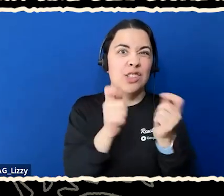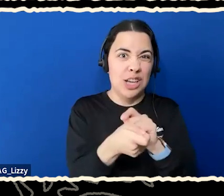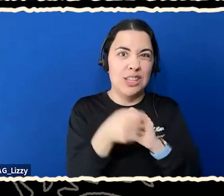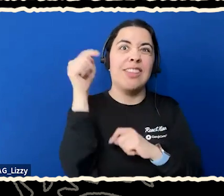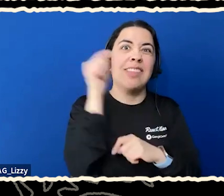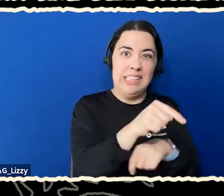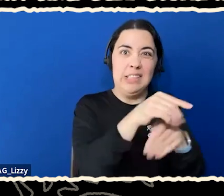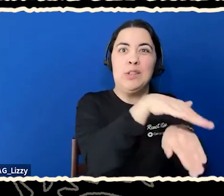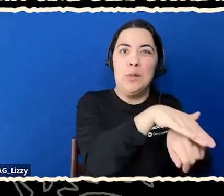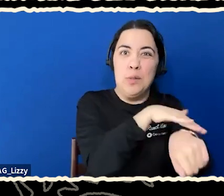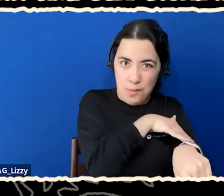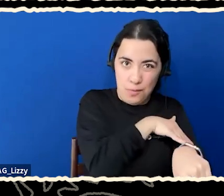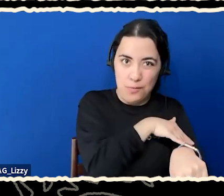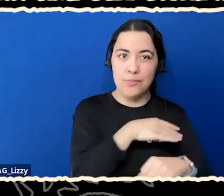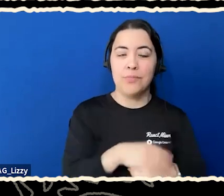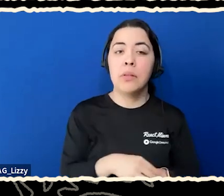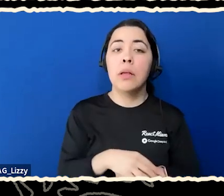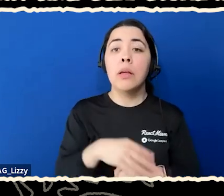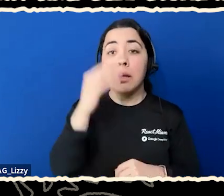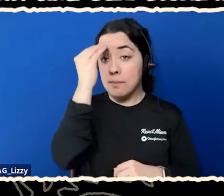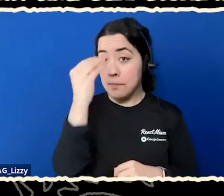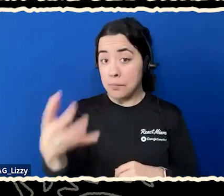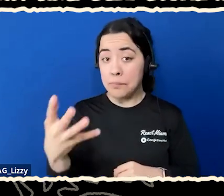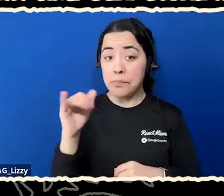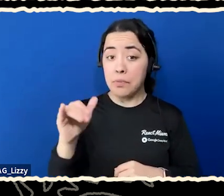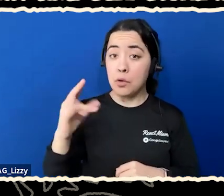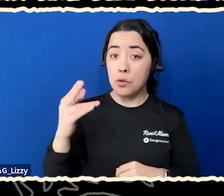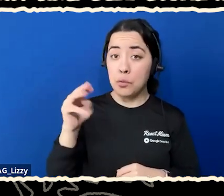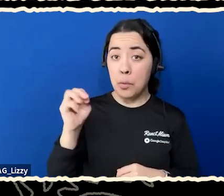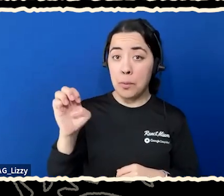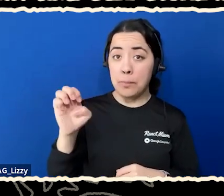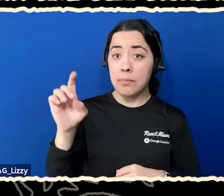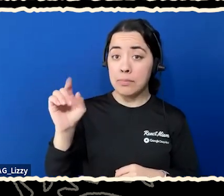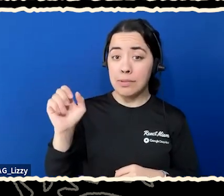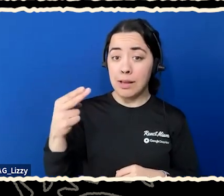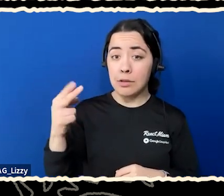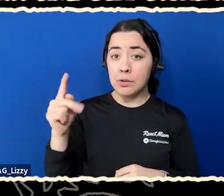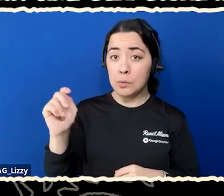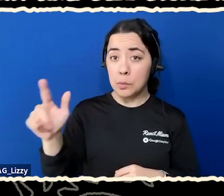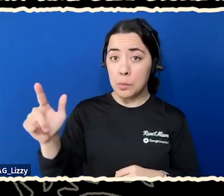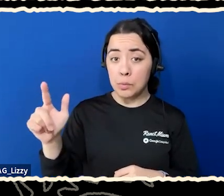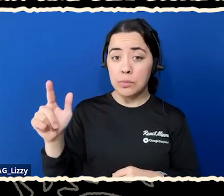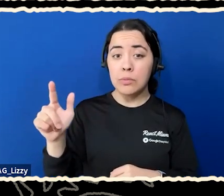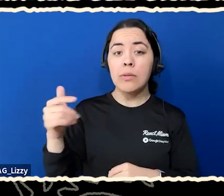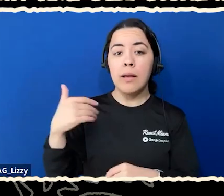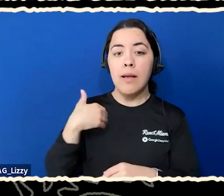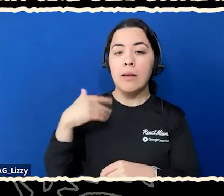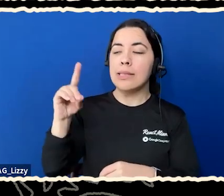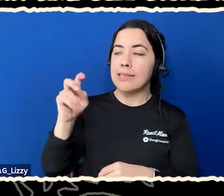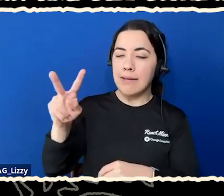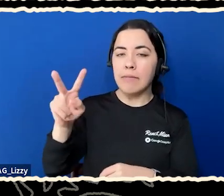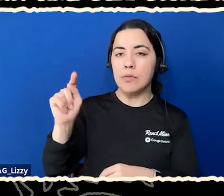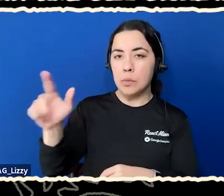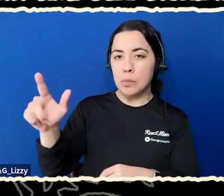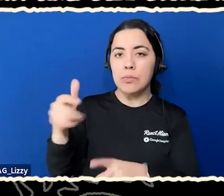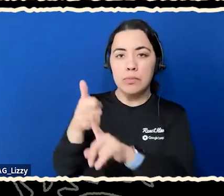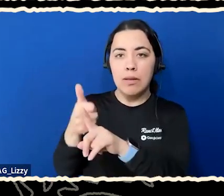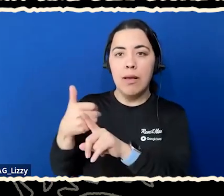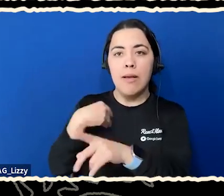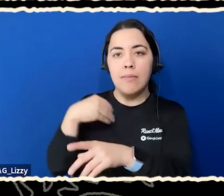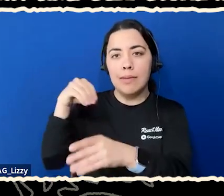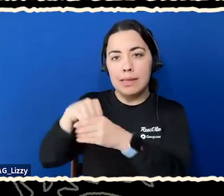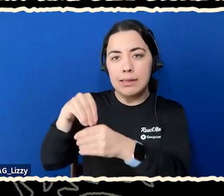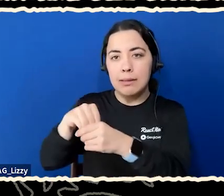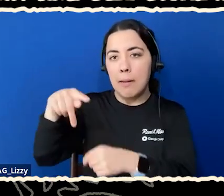slow part. By the way, the Chrome DevTools has an insights panel that help you